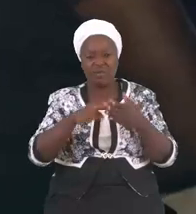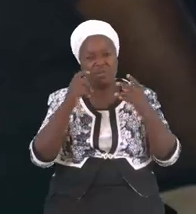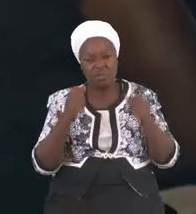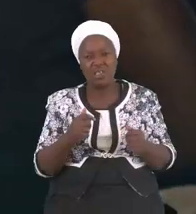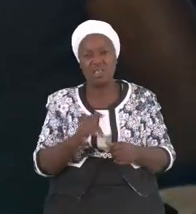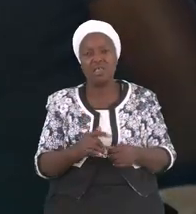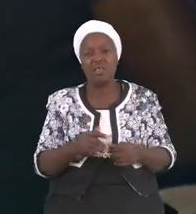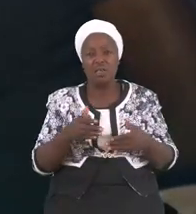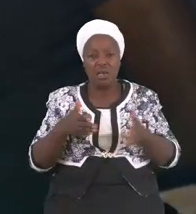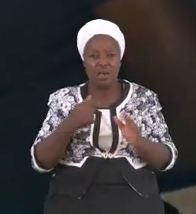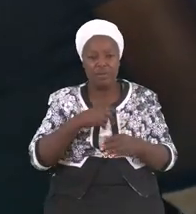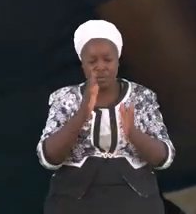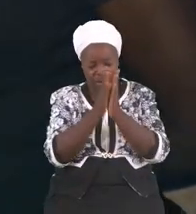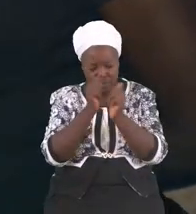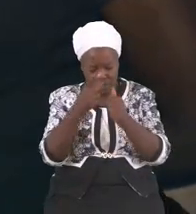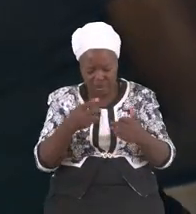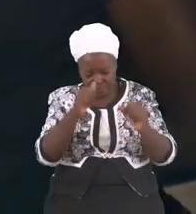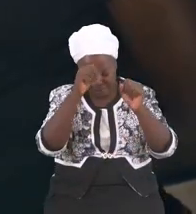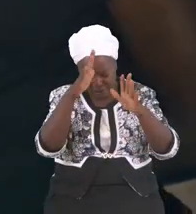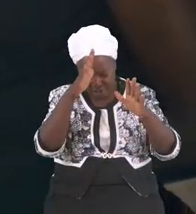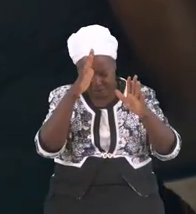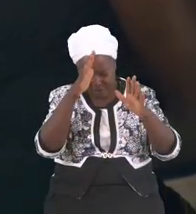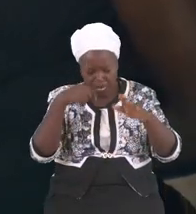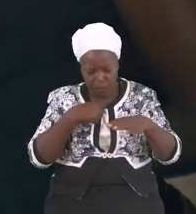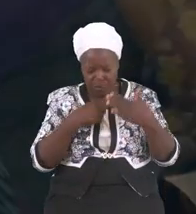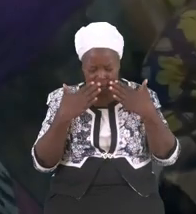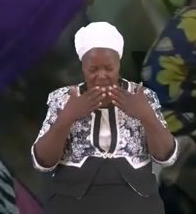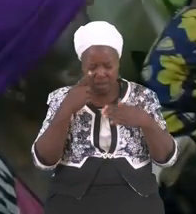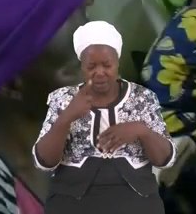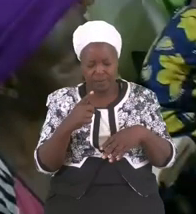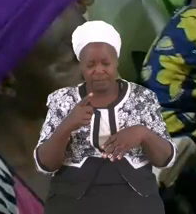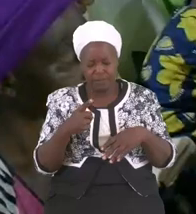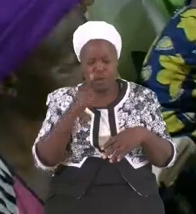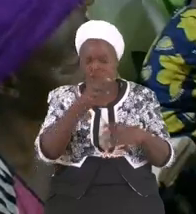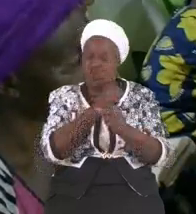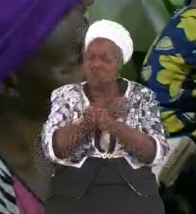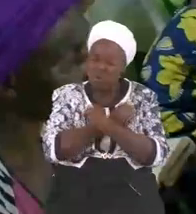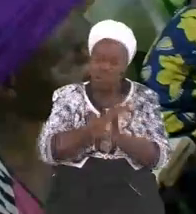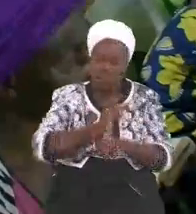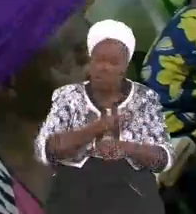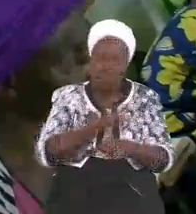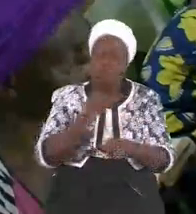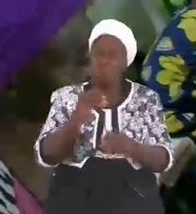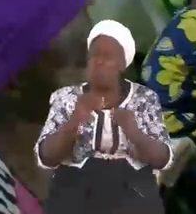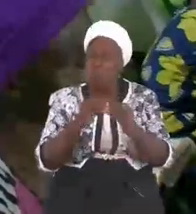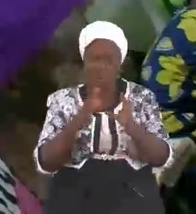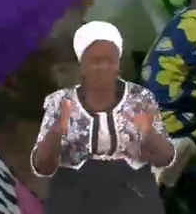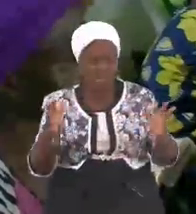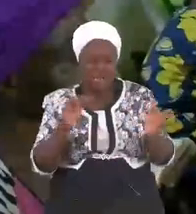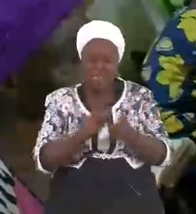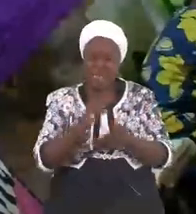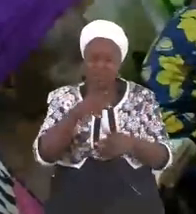pray with you now, Father. We thank you. You loved us so much that you